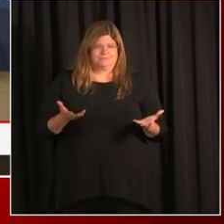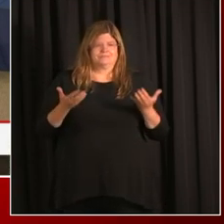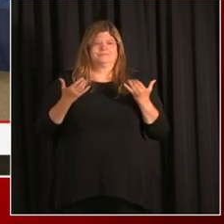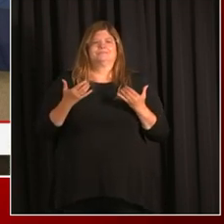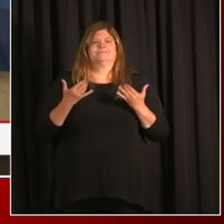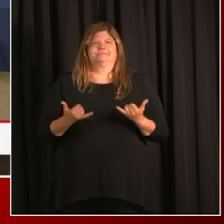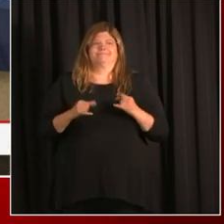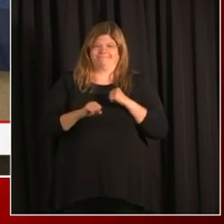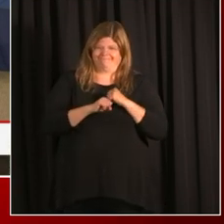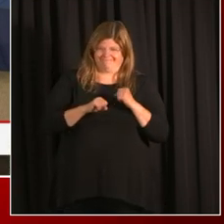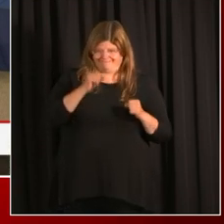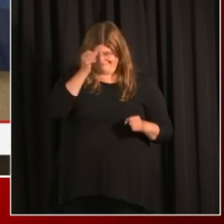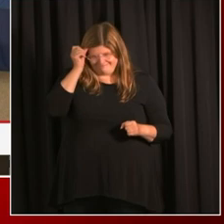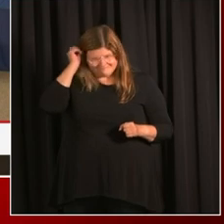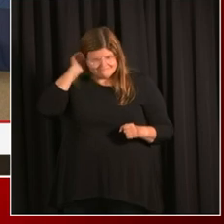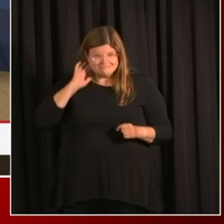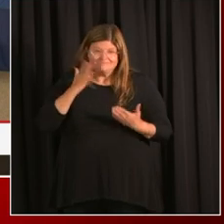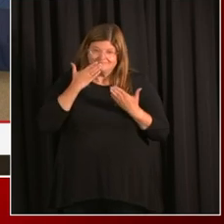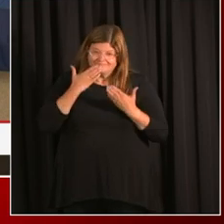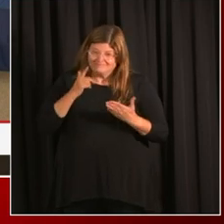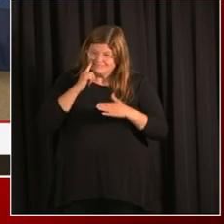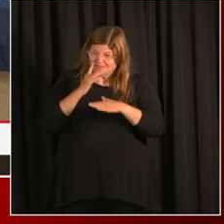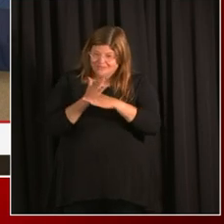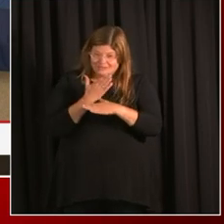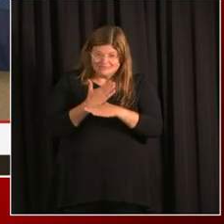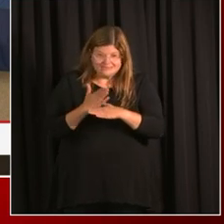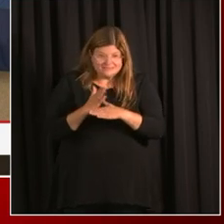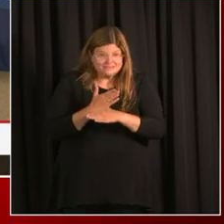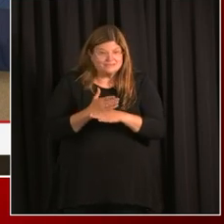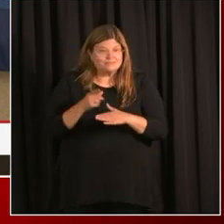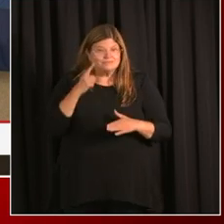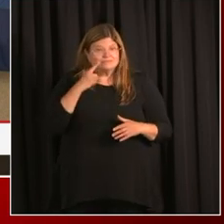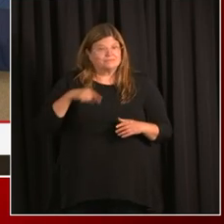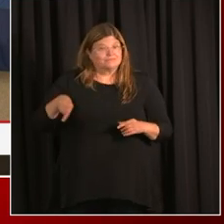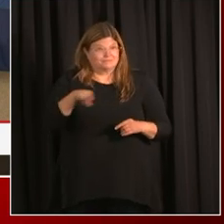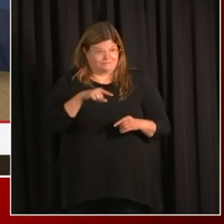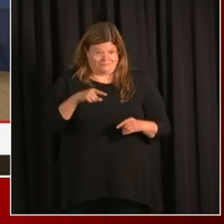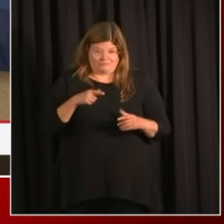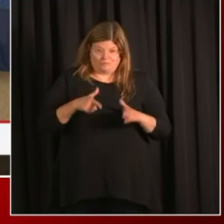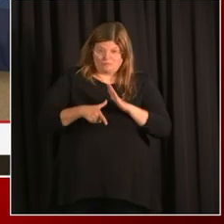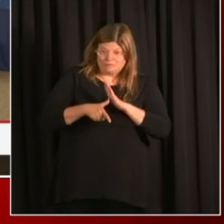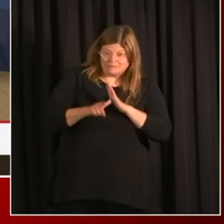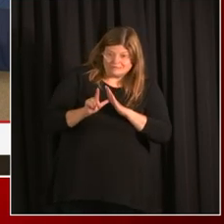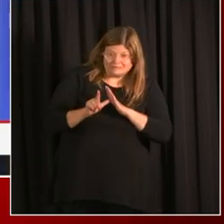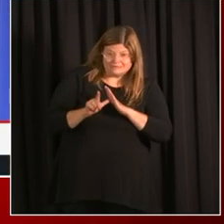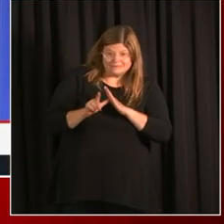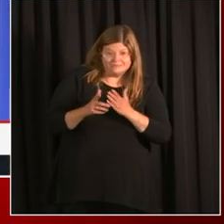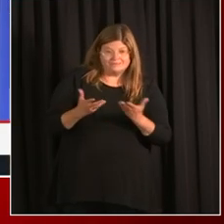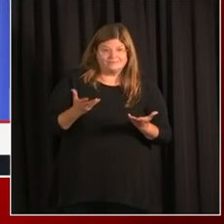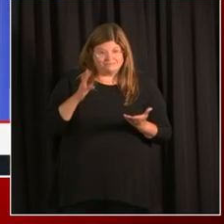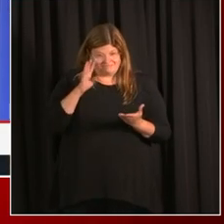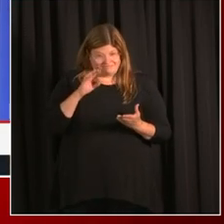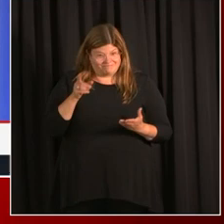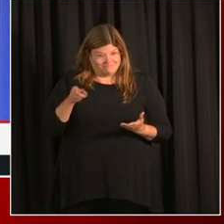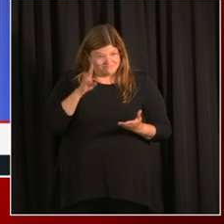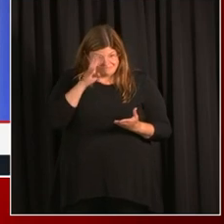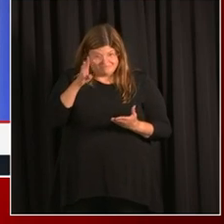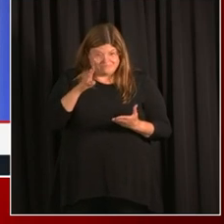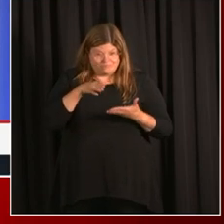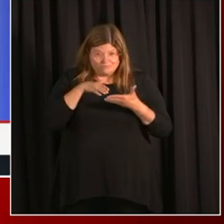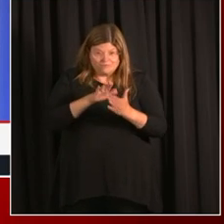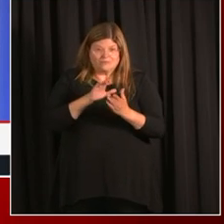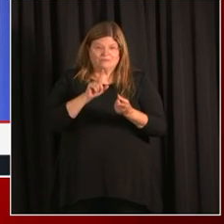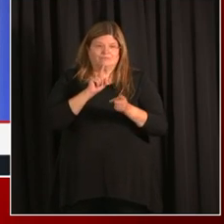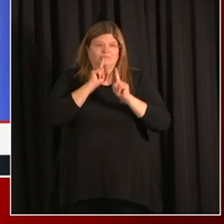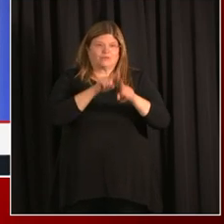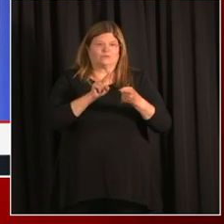So thank you so much for sharing. Any information that you would like us to review about innovative approaches to